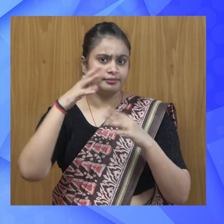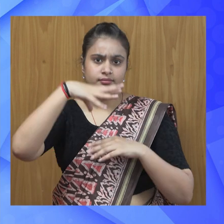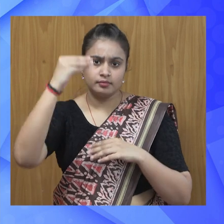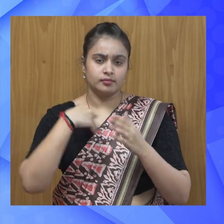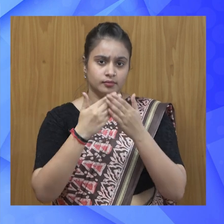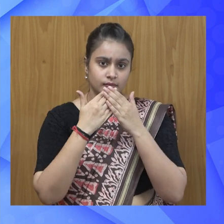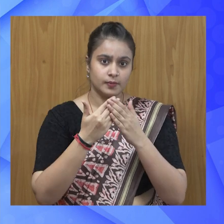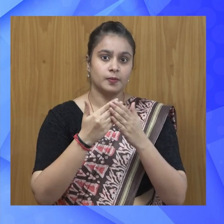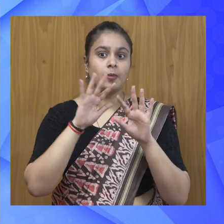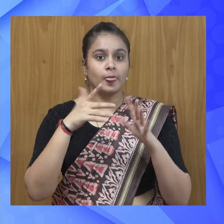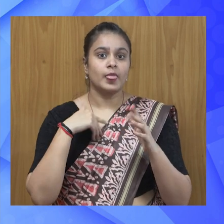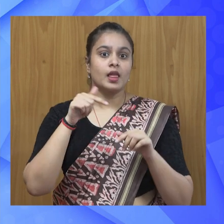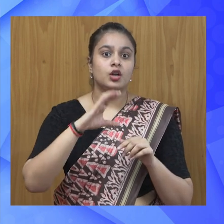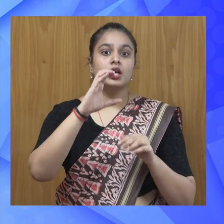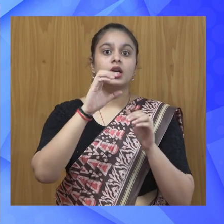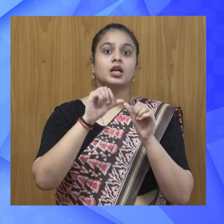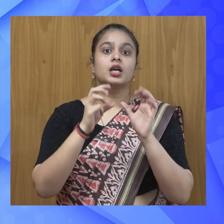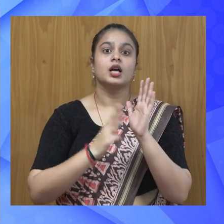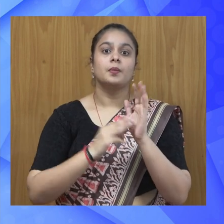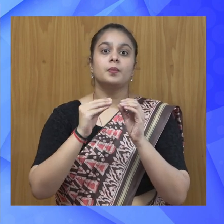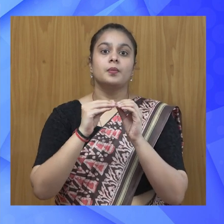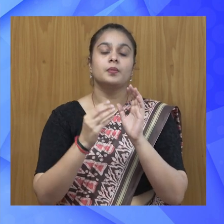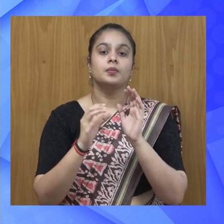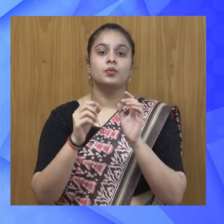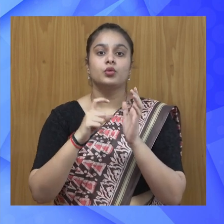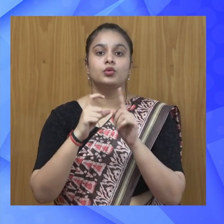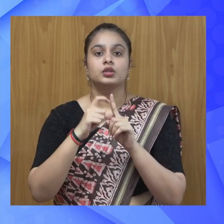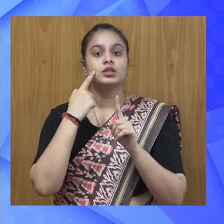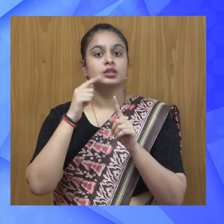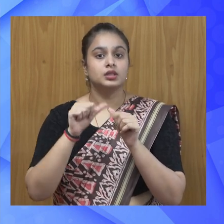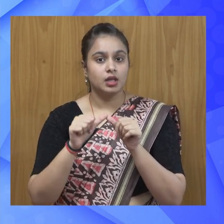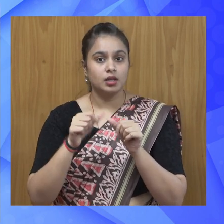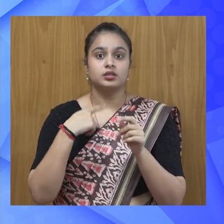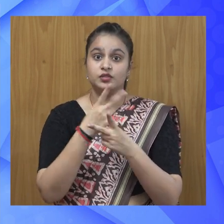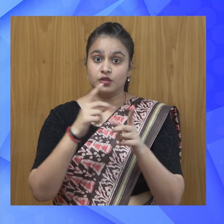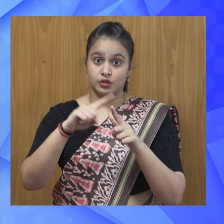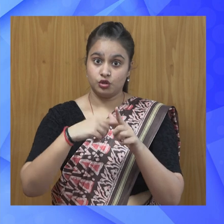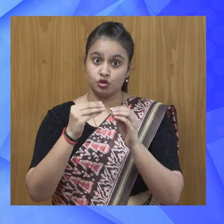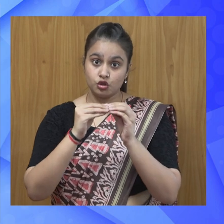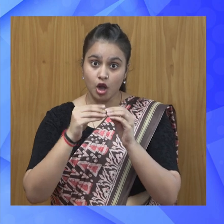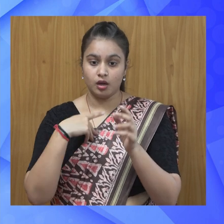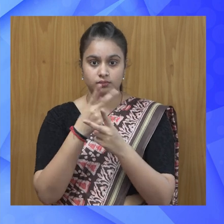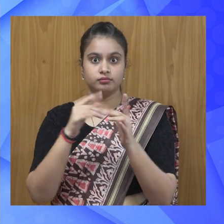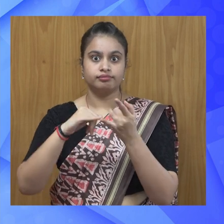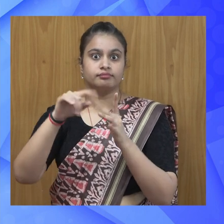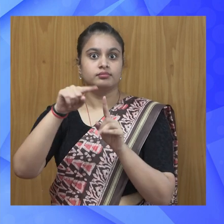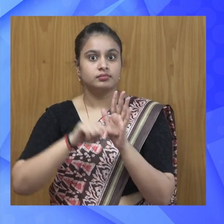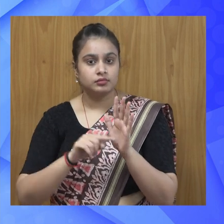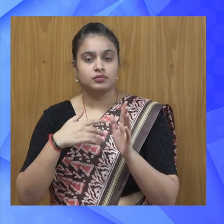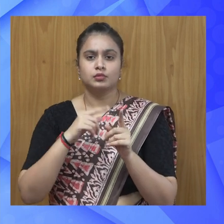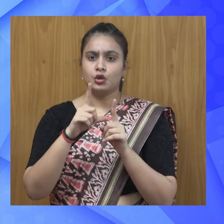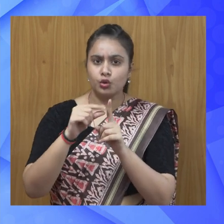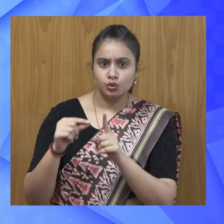Job scams also. They ask you to do